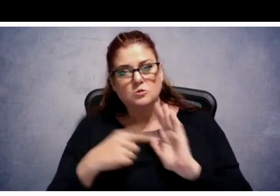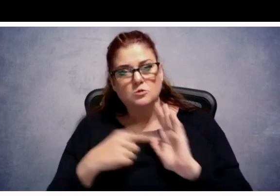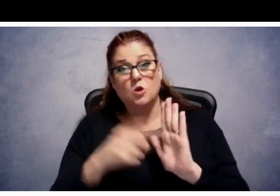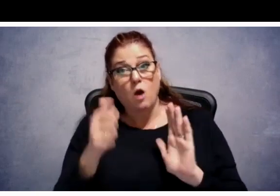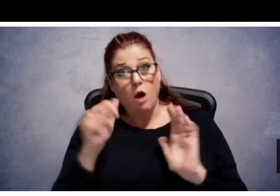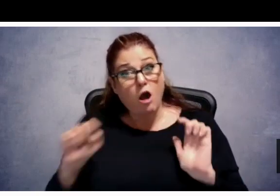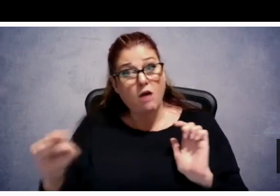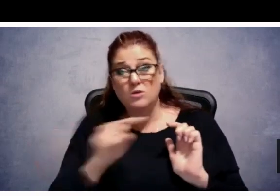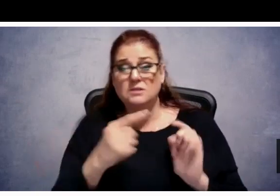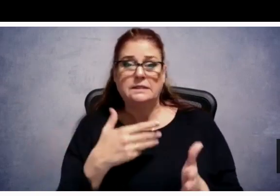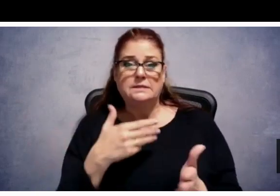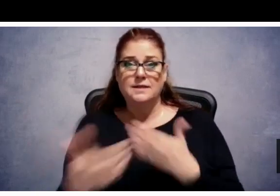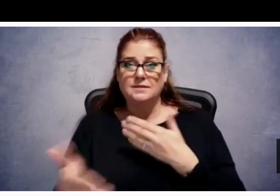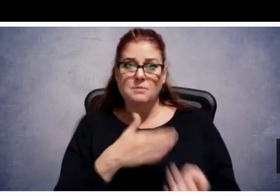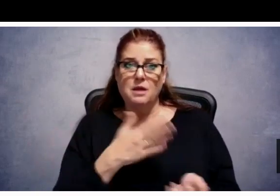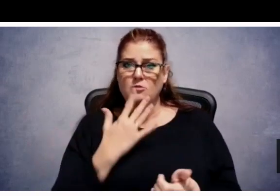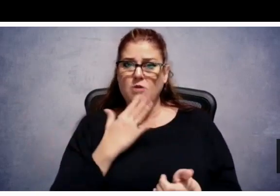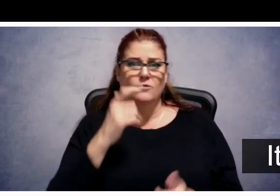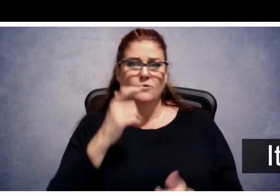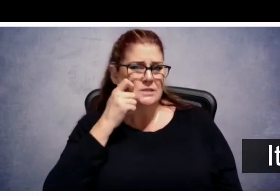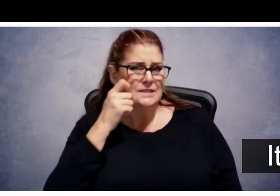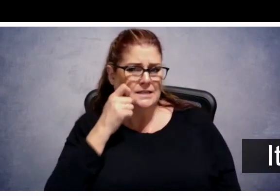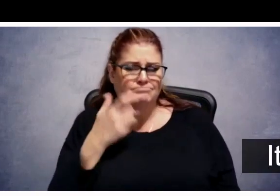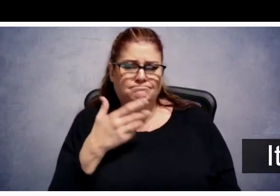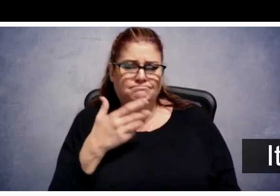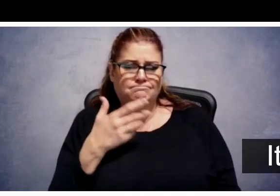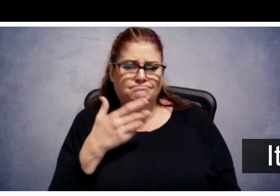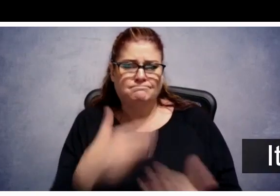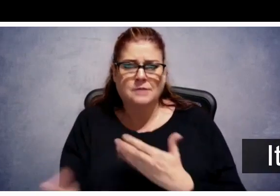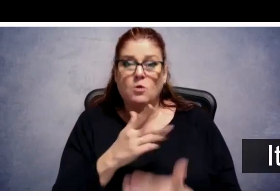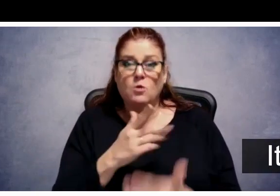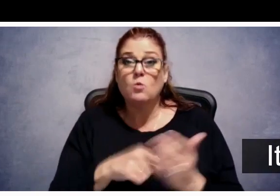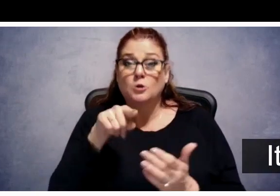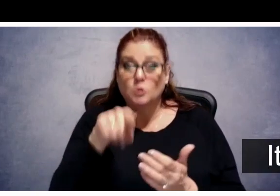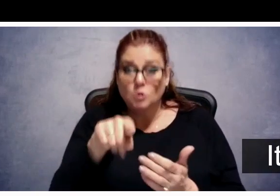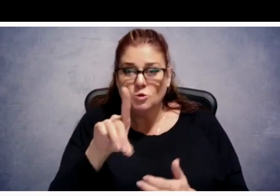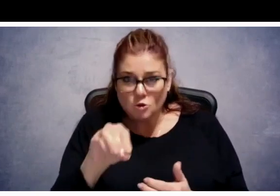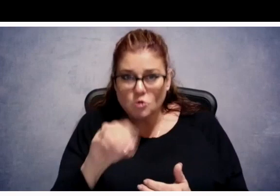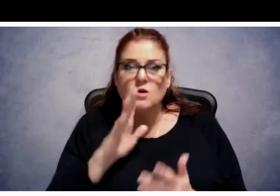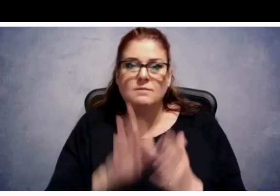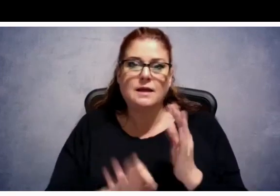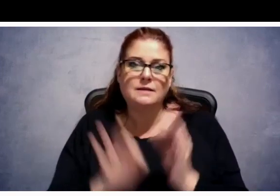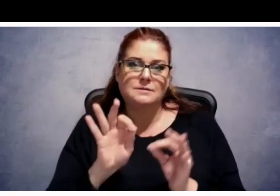that it doesn't matter what color your skin is. It's what you do that counts."